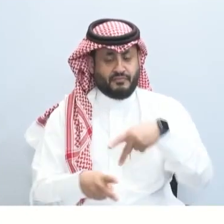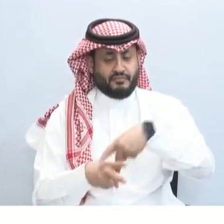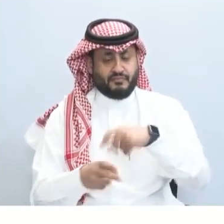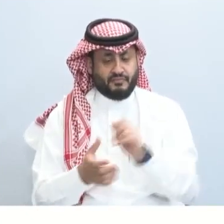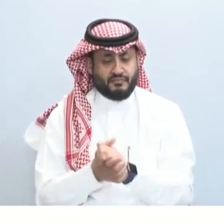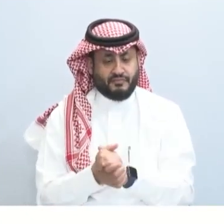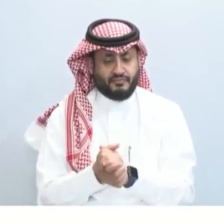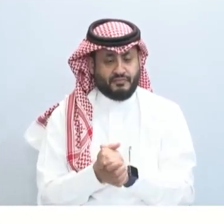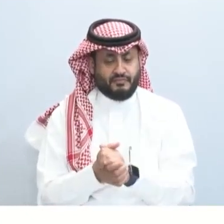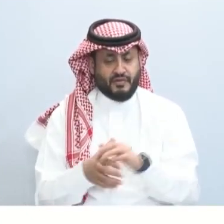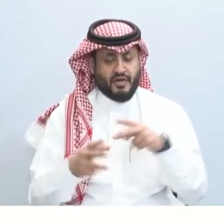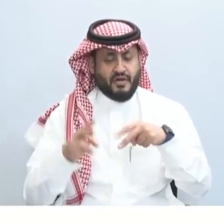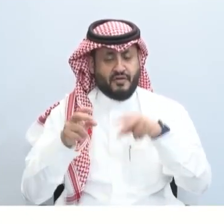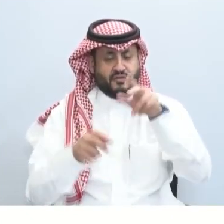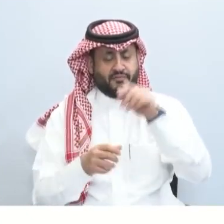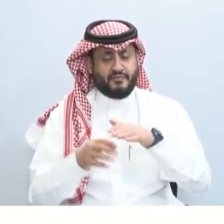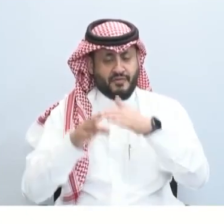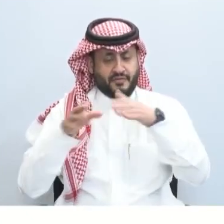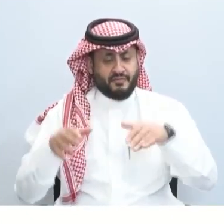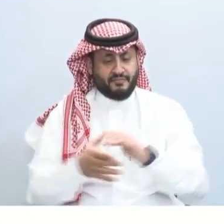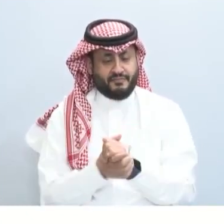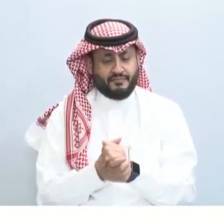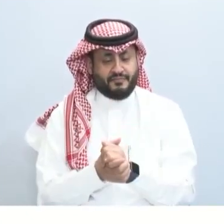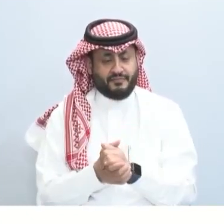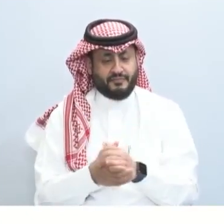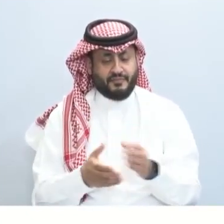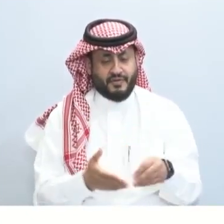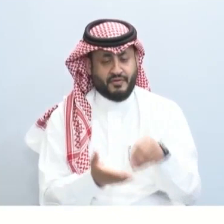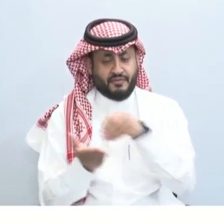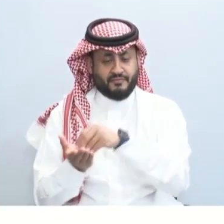ride, climb, visit,